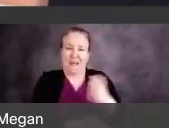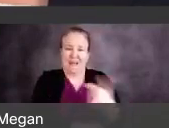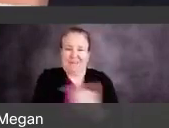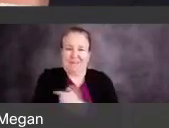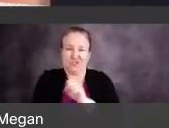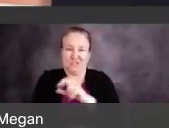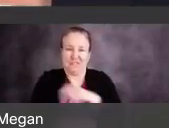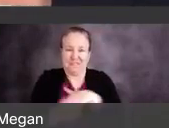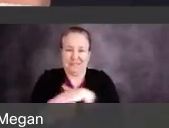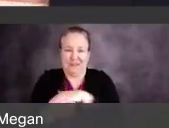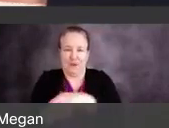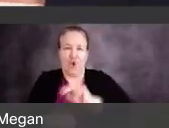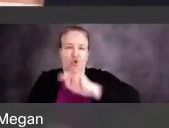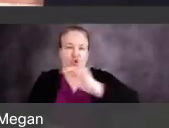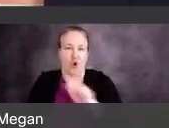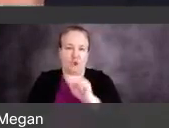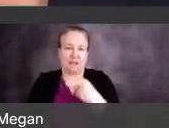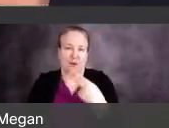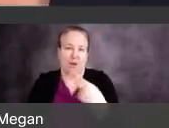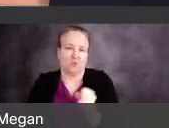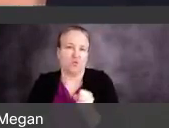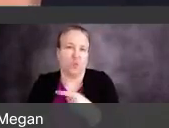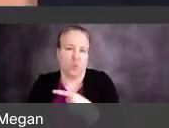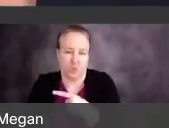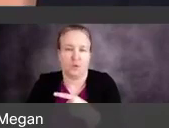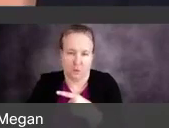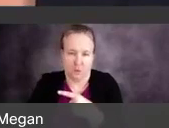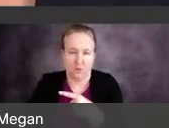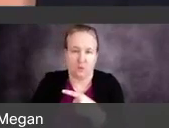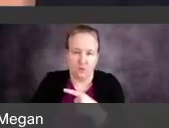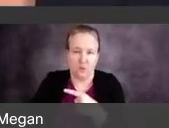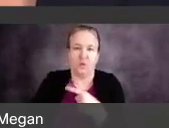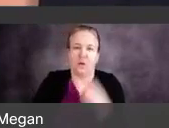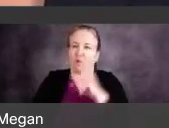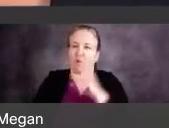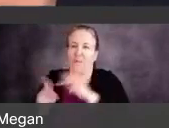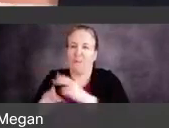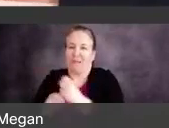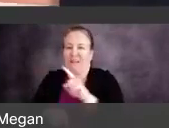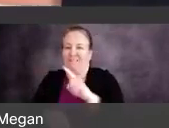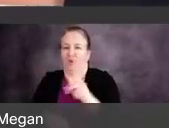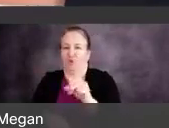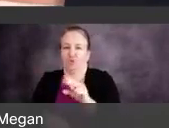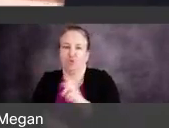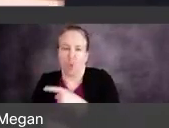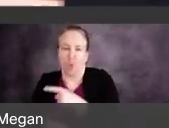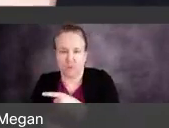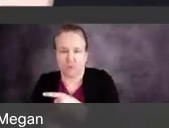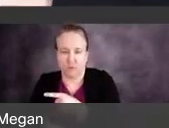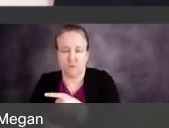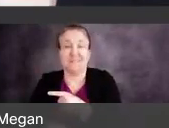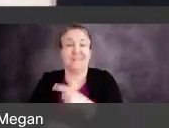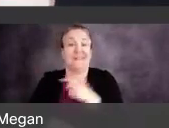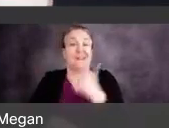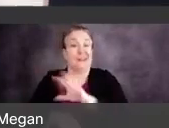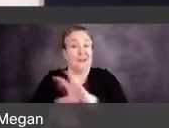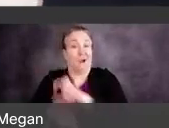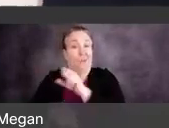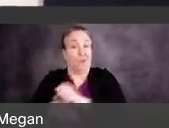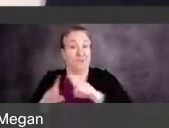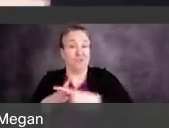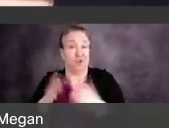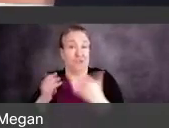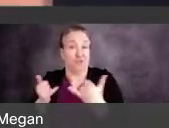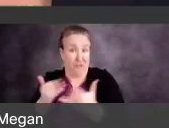site at Norristown High School for everyone getting a first dose. Any first dose appointments beginning